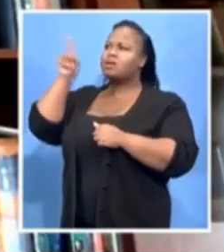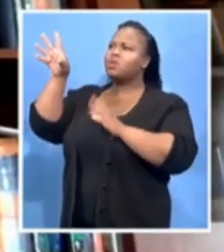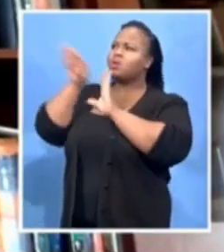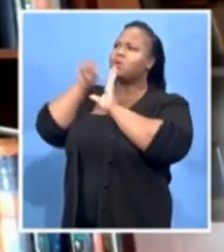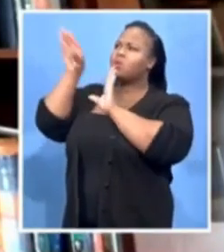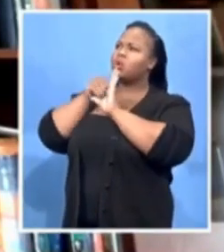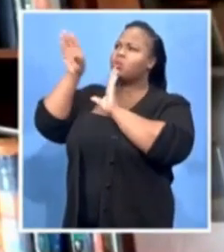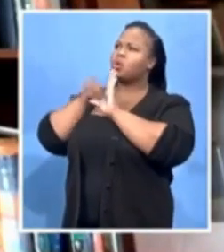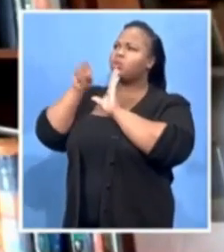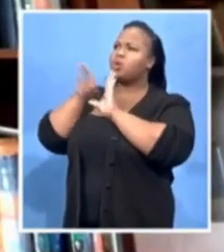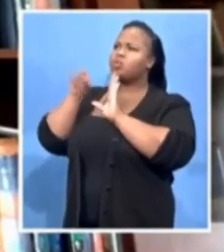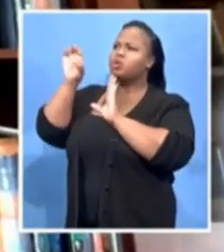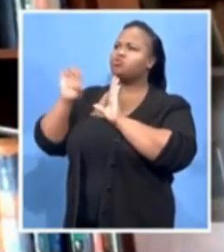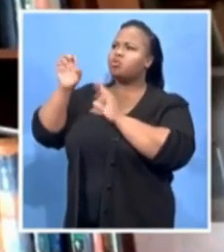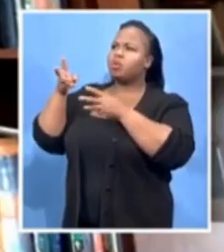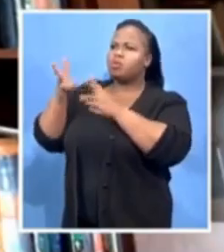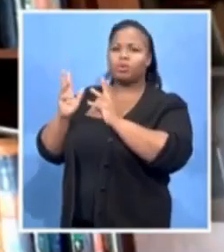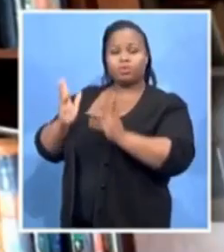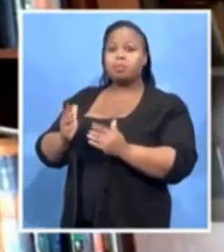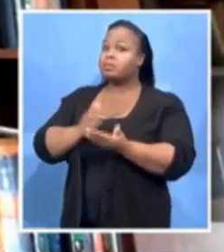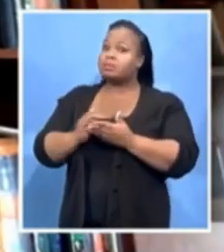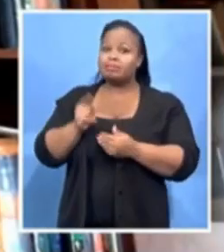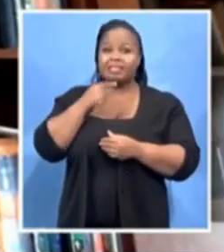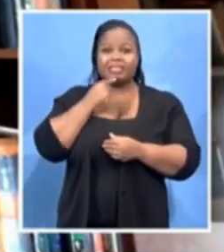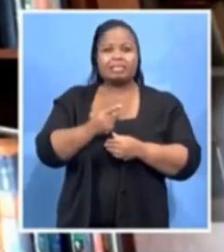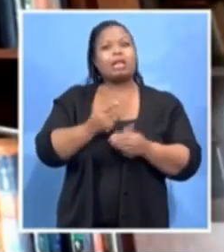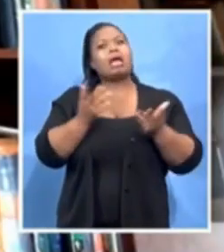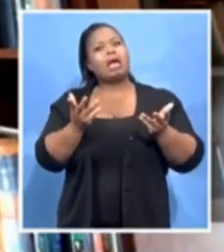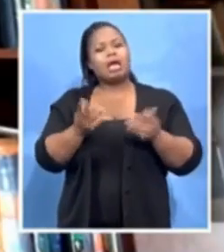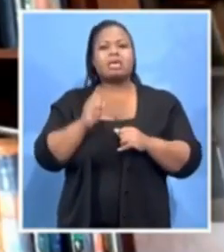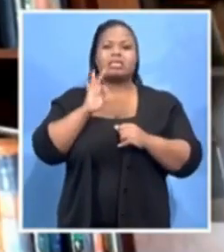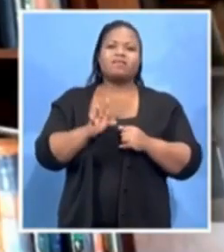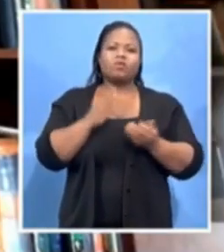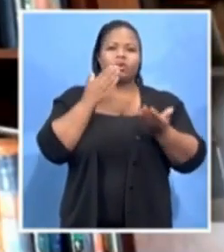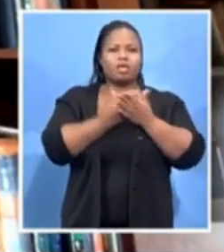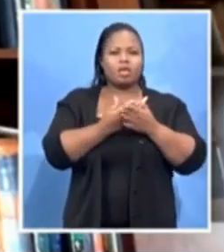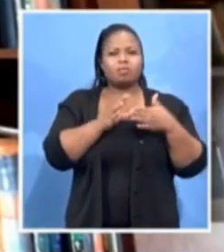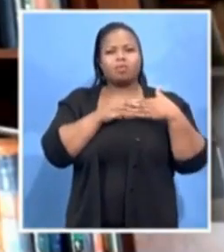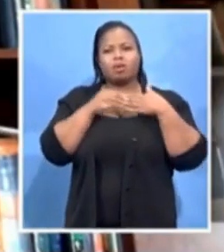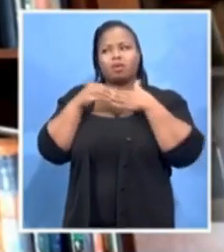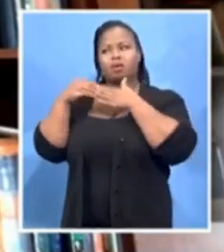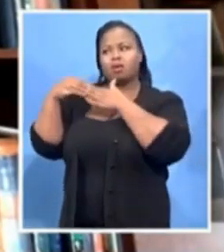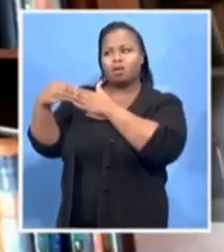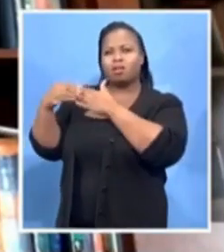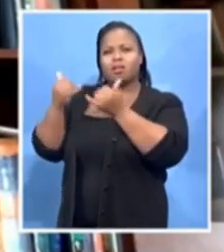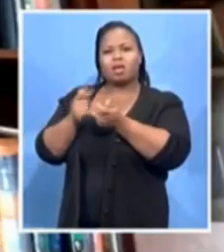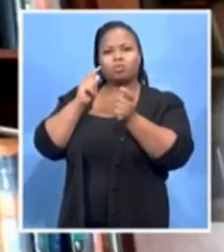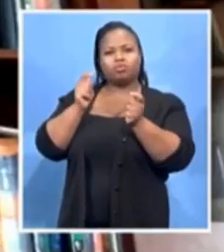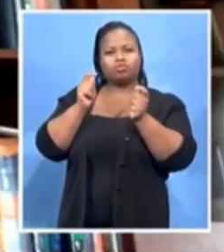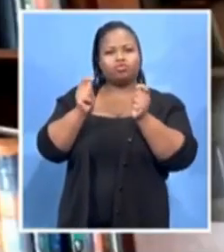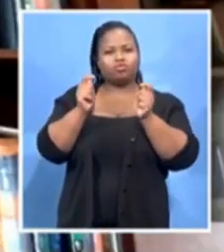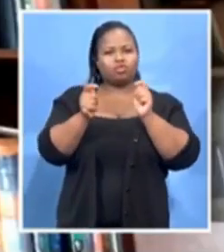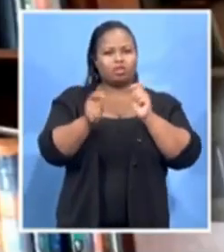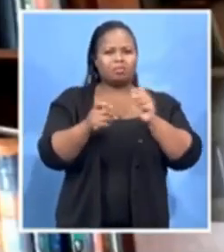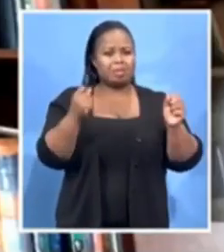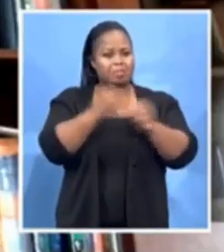that time that if we move in the direction of changing these boundaries, it will create conflict. At that time, there was